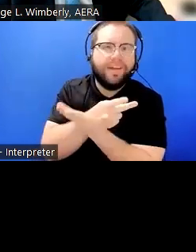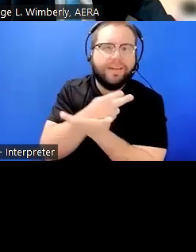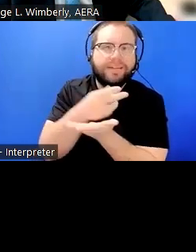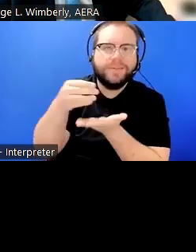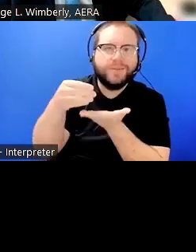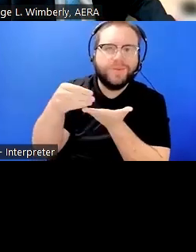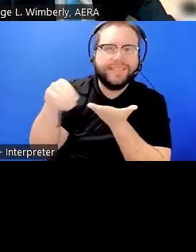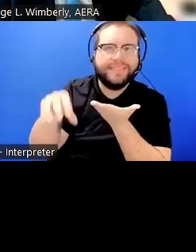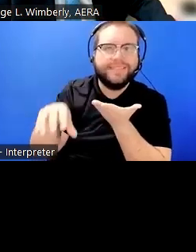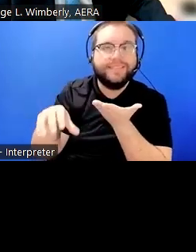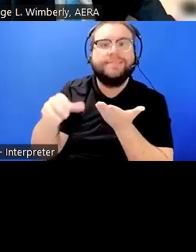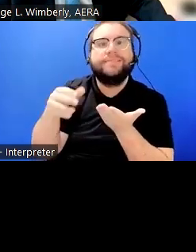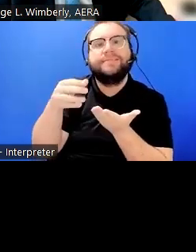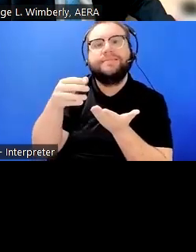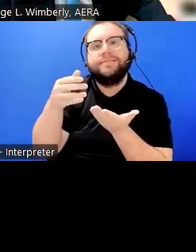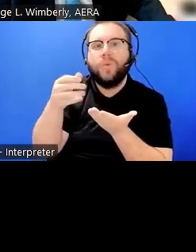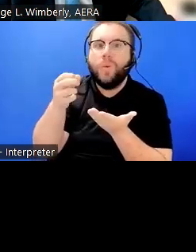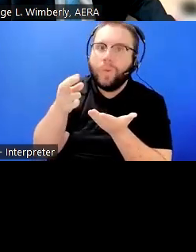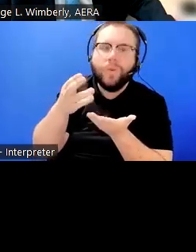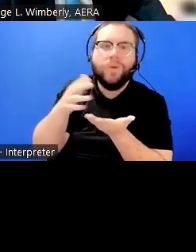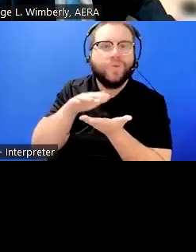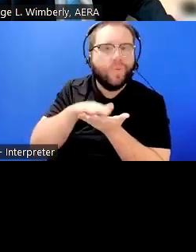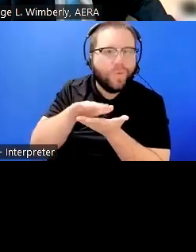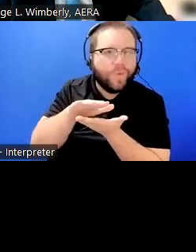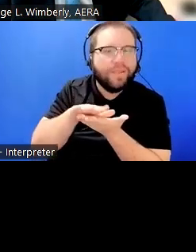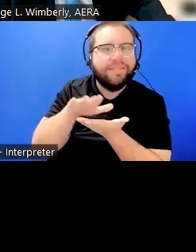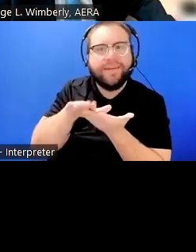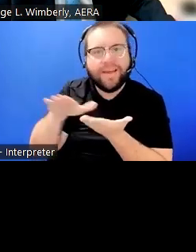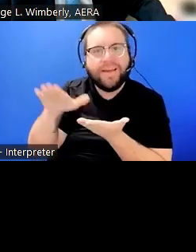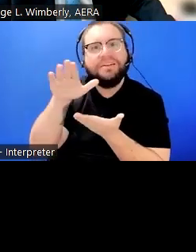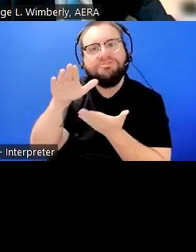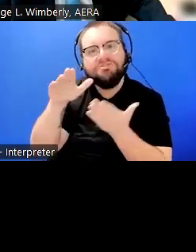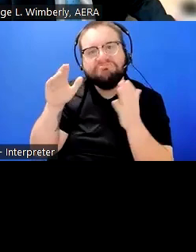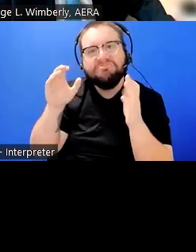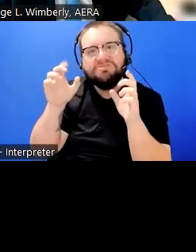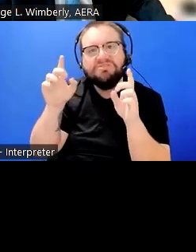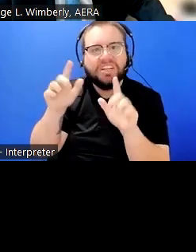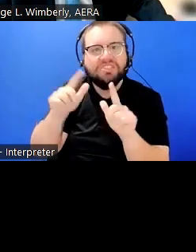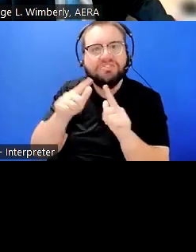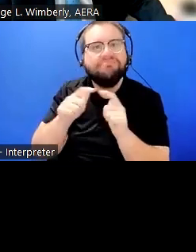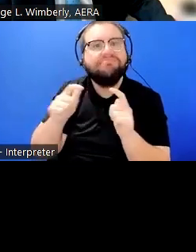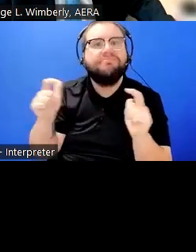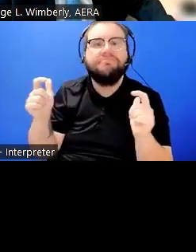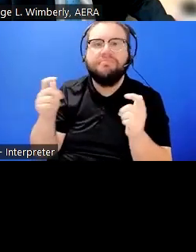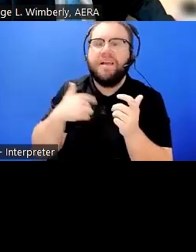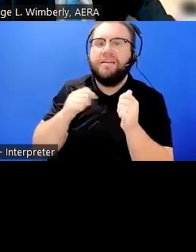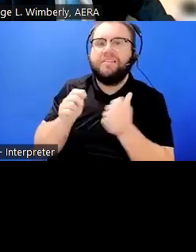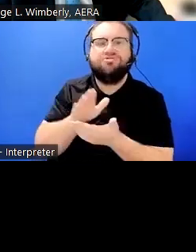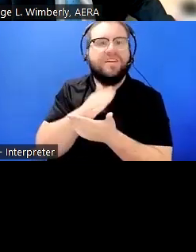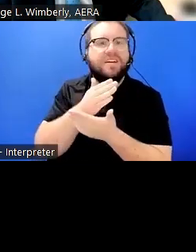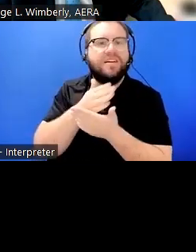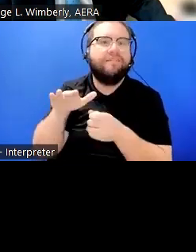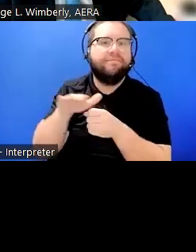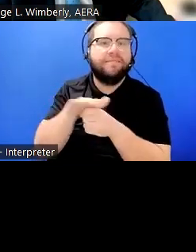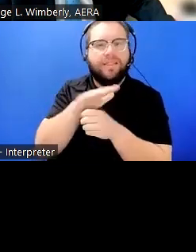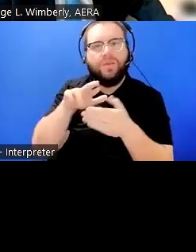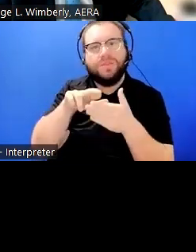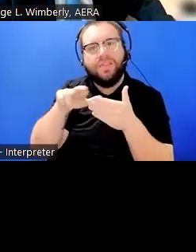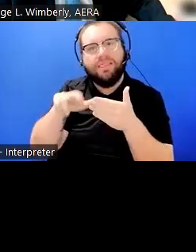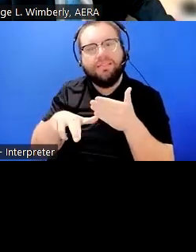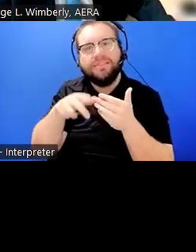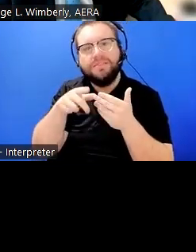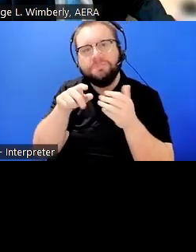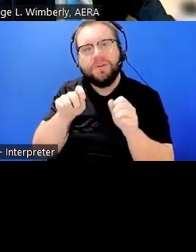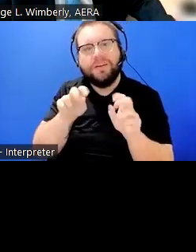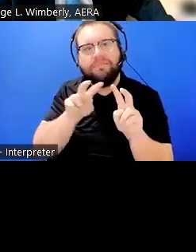in schools or colleges of education, and I'm going to share the results so that you all can see that as well.